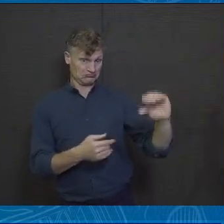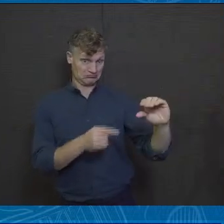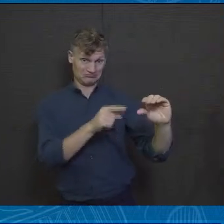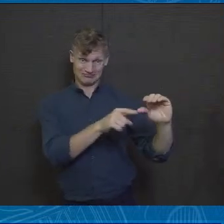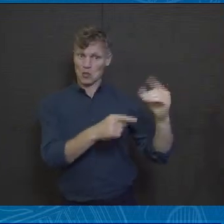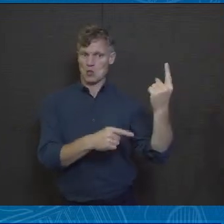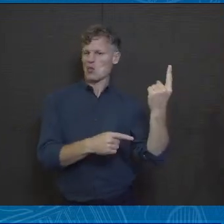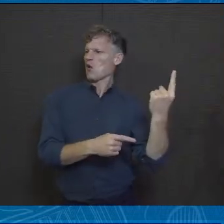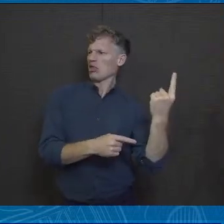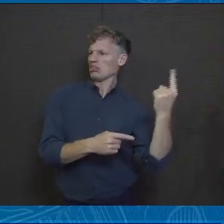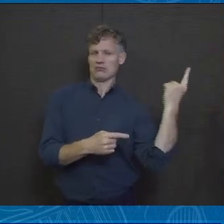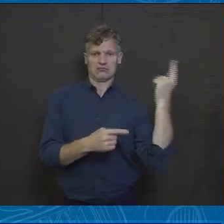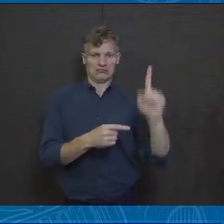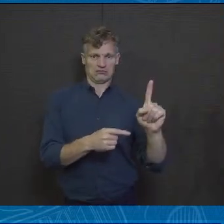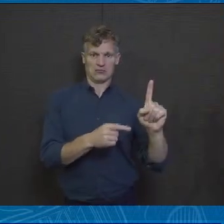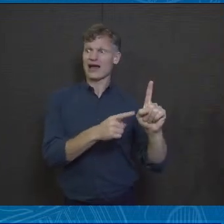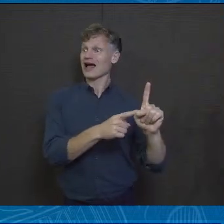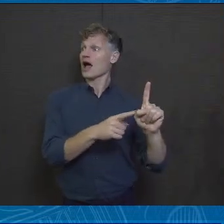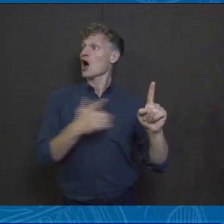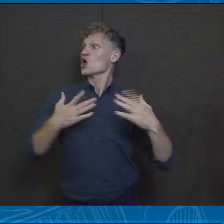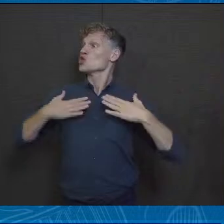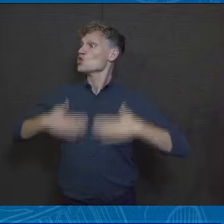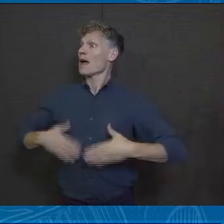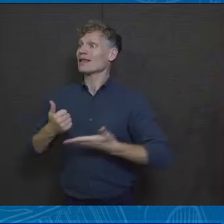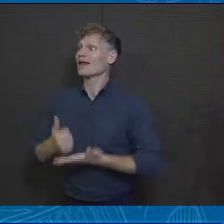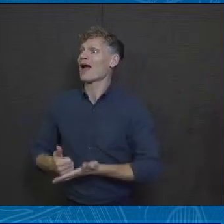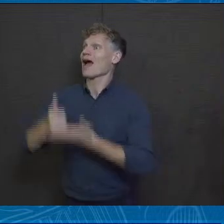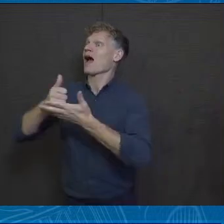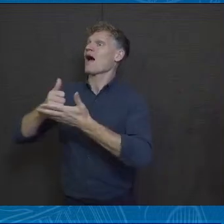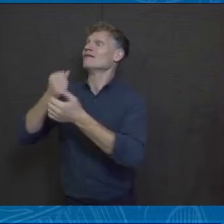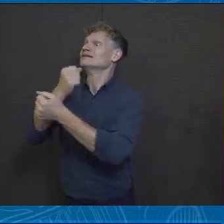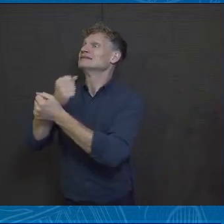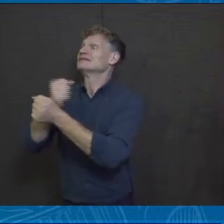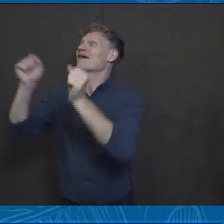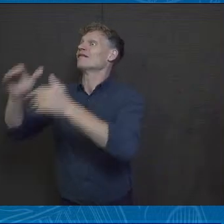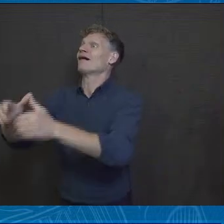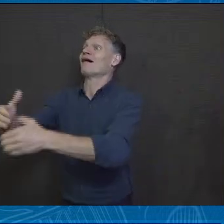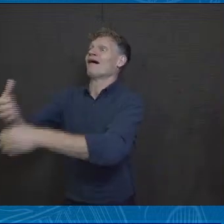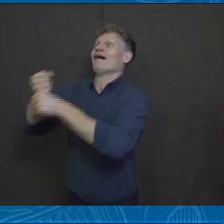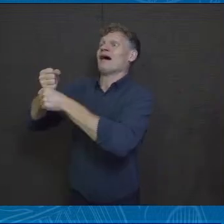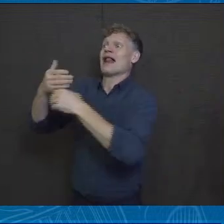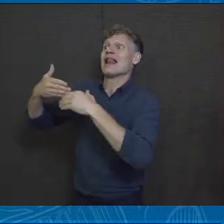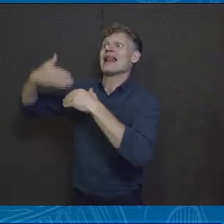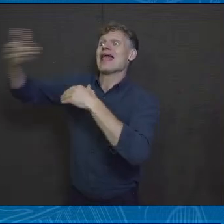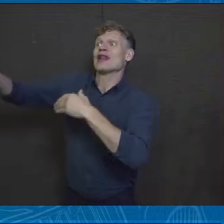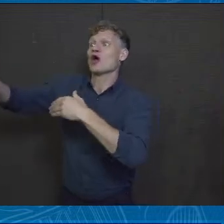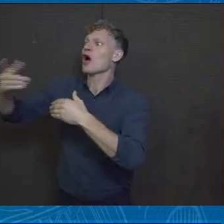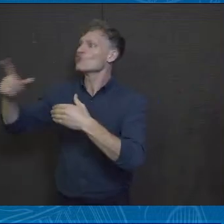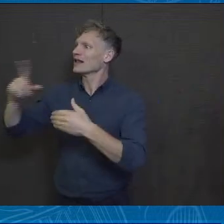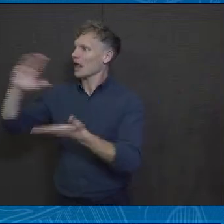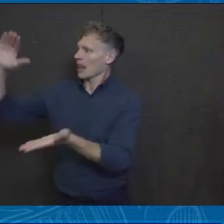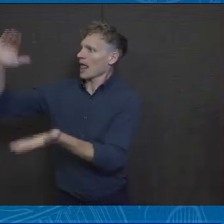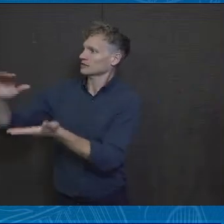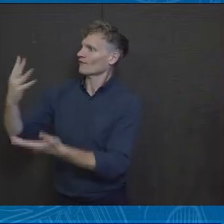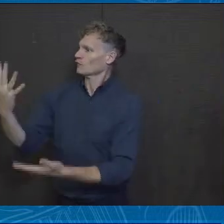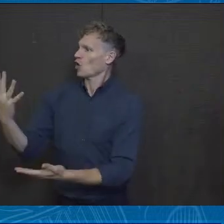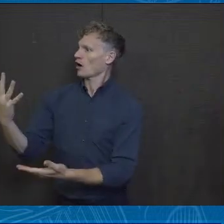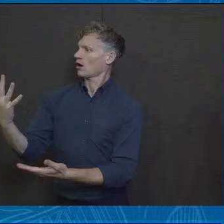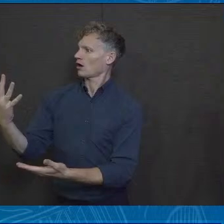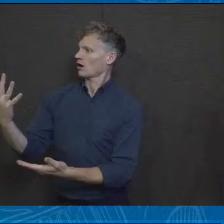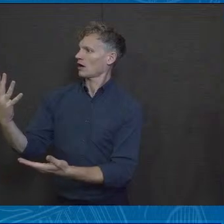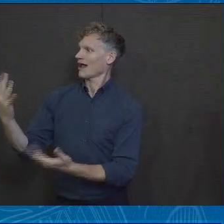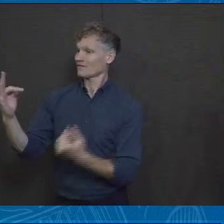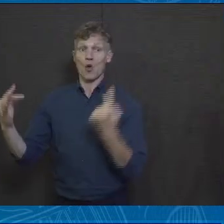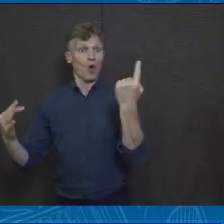$4 on disaster or humanitarian action. And it also talks about the gender transformative impact in communities that we